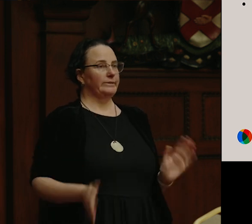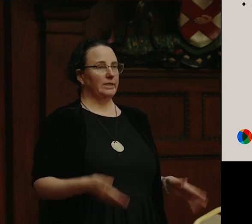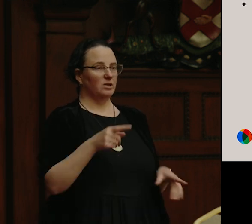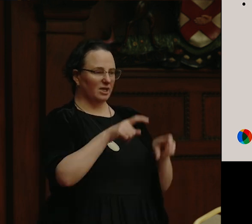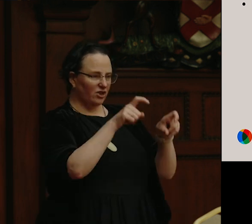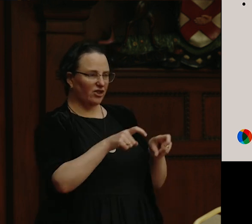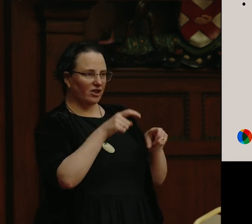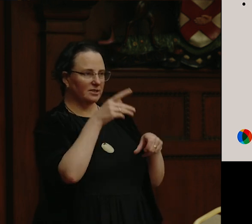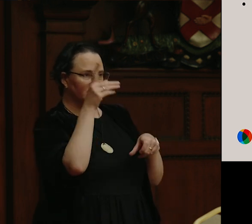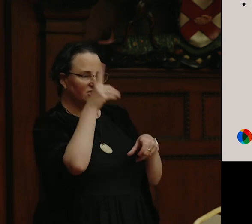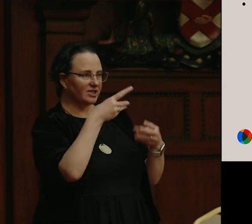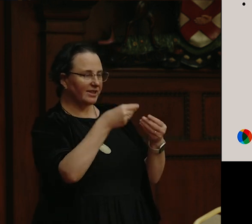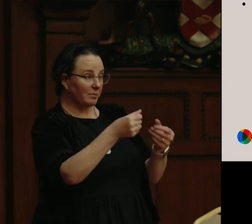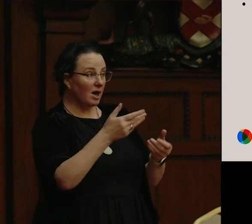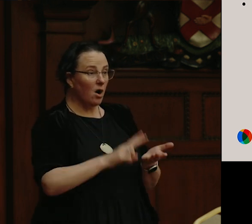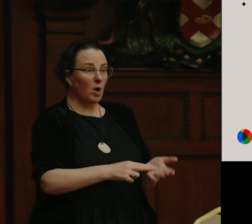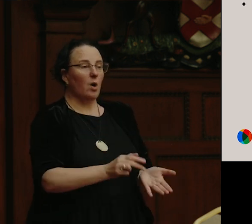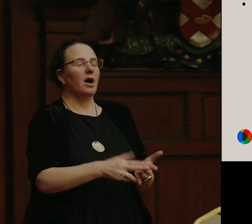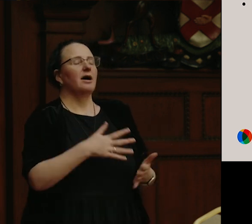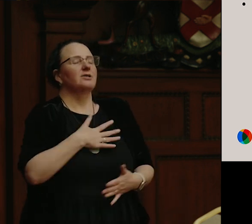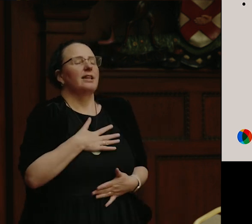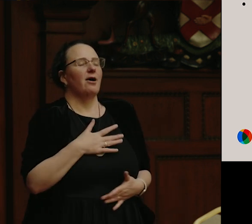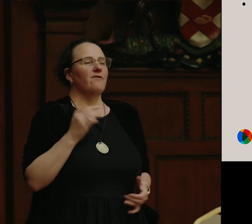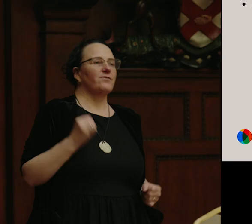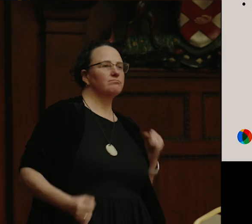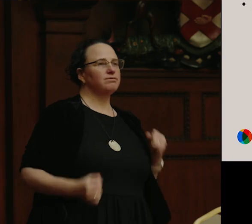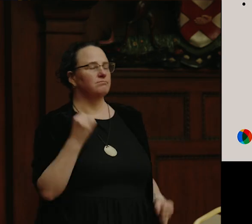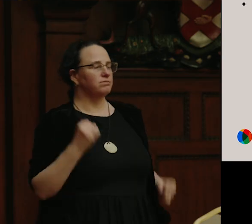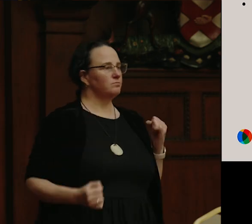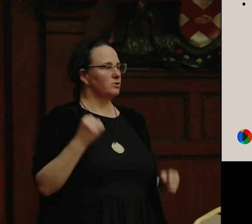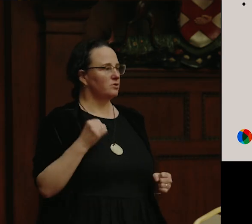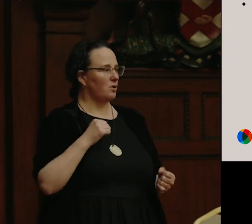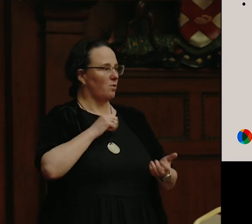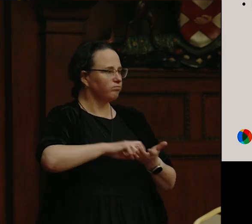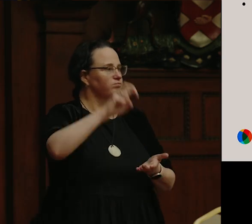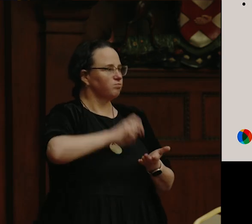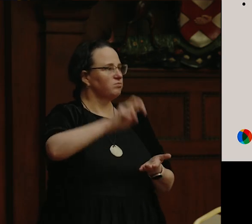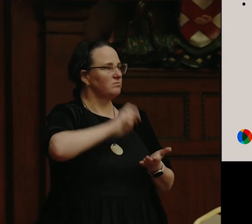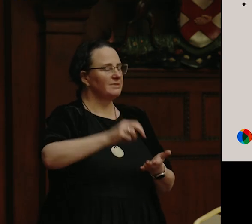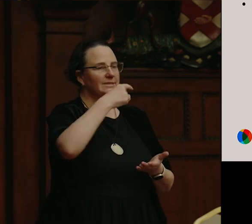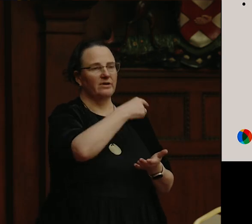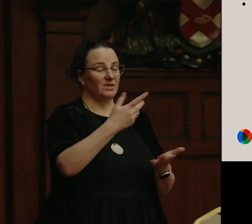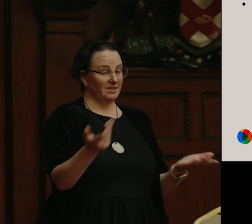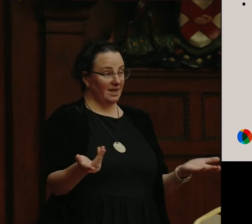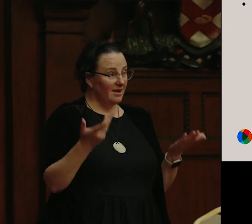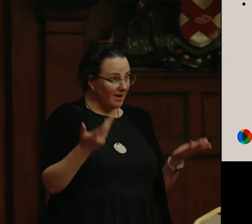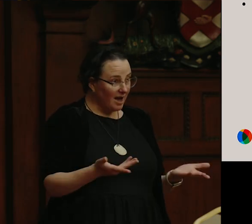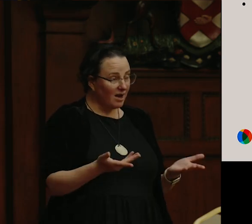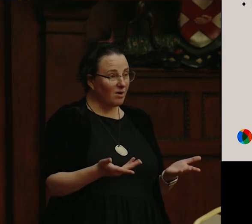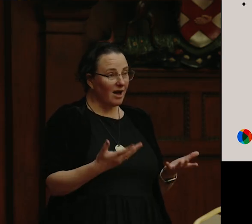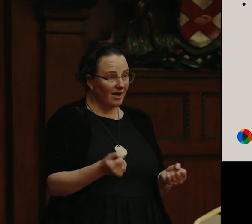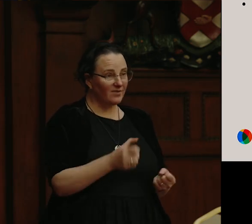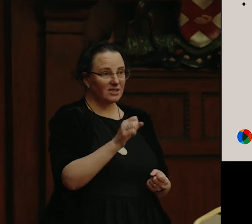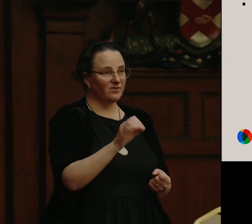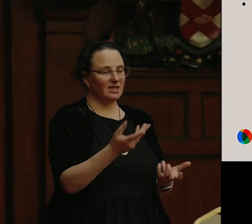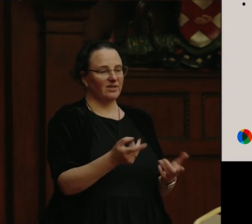treadmill because it was something that used to be her happy place before she had Sjögren's, and she's not able to use it now, so she